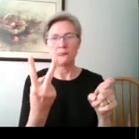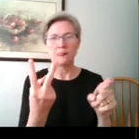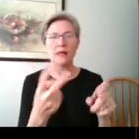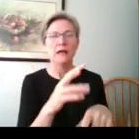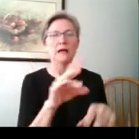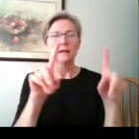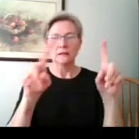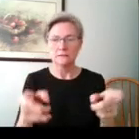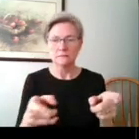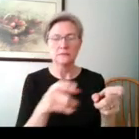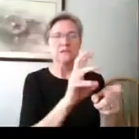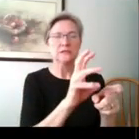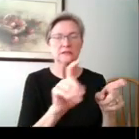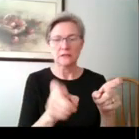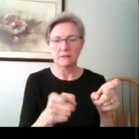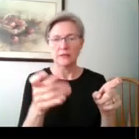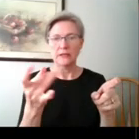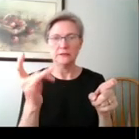618,